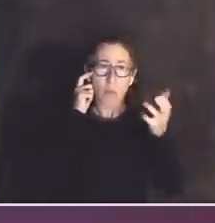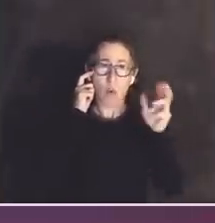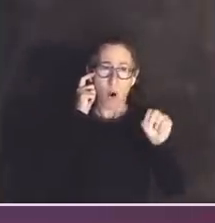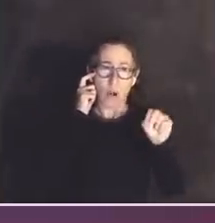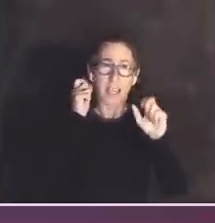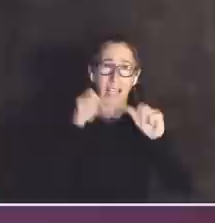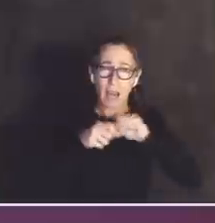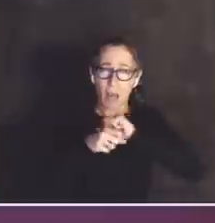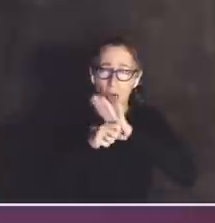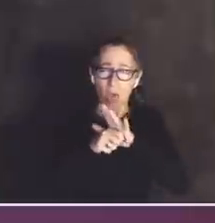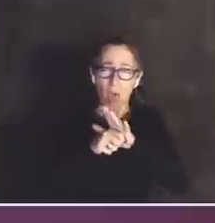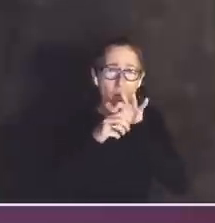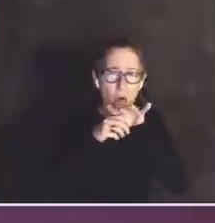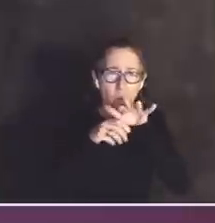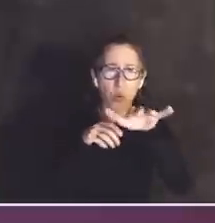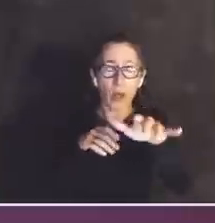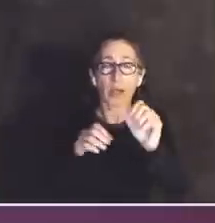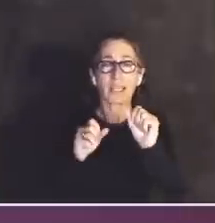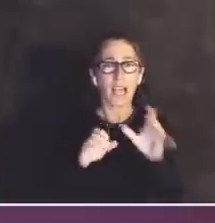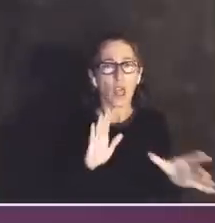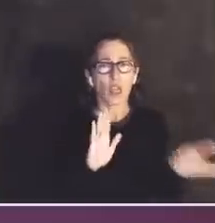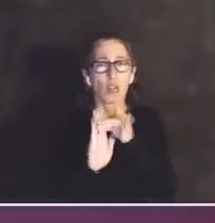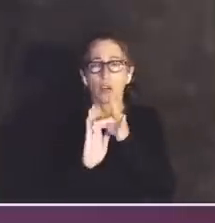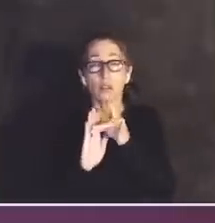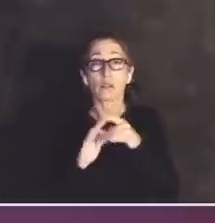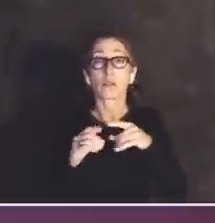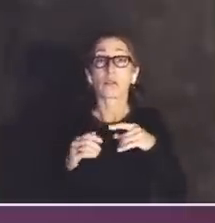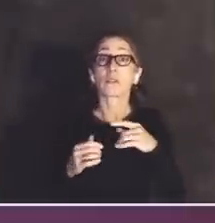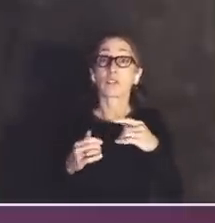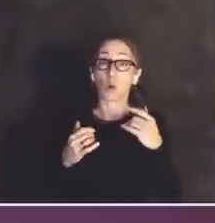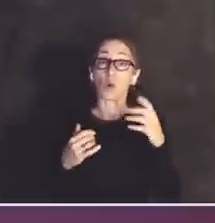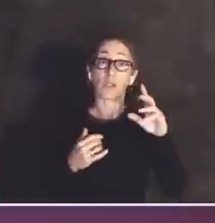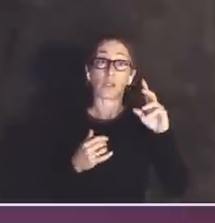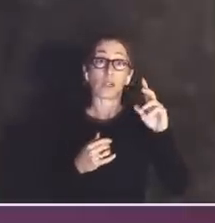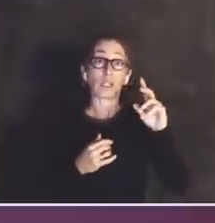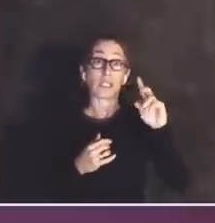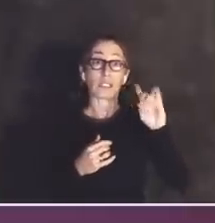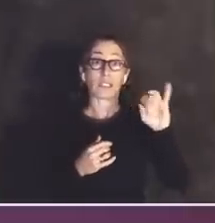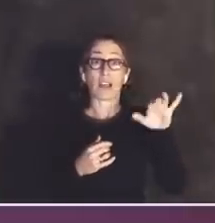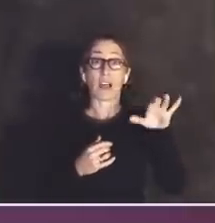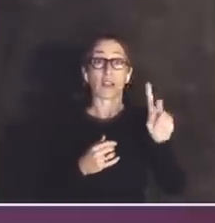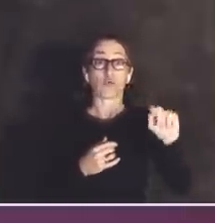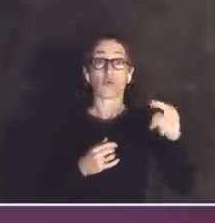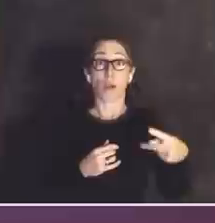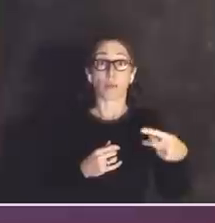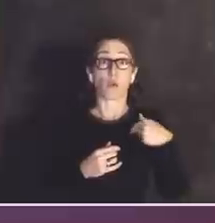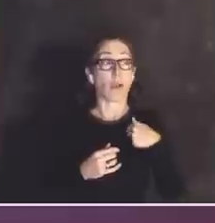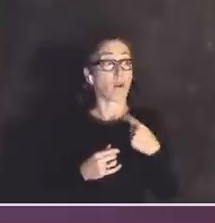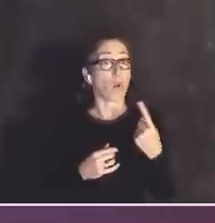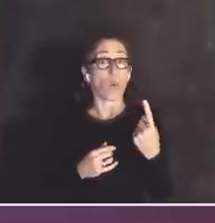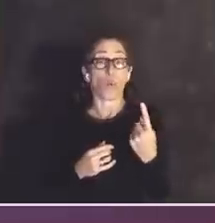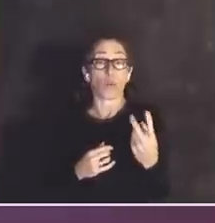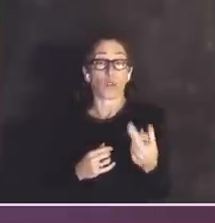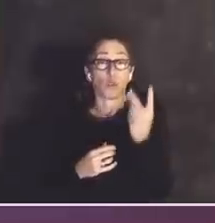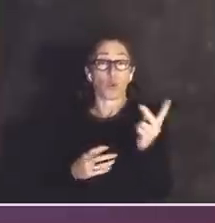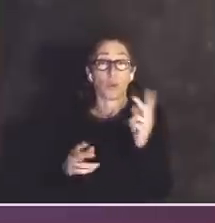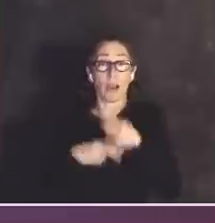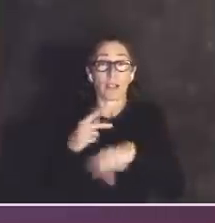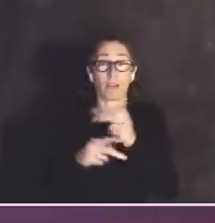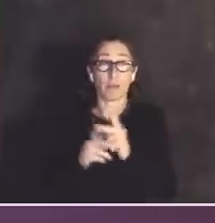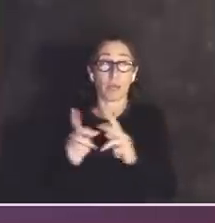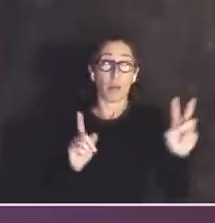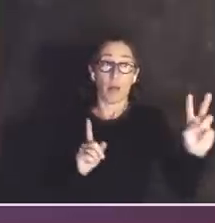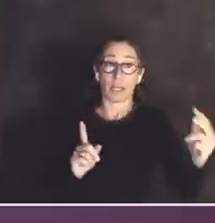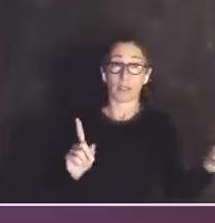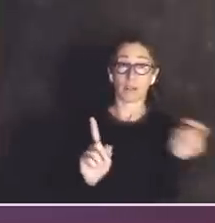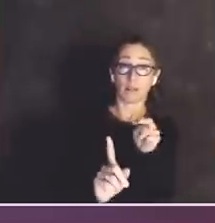wear a mask, well, in Donald Trump's mind, there's a ledger, and you're on one side of the ledger, his side of the ledger. If